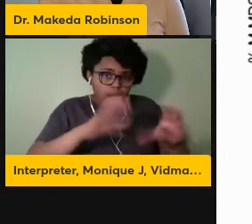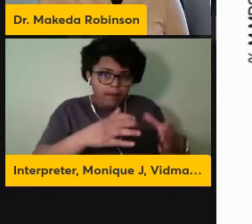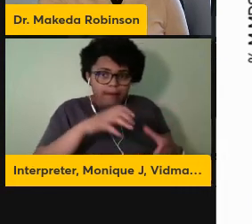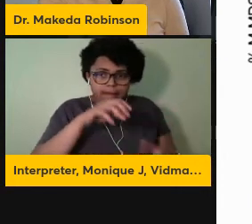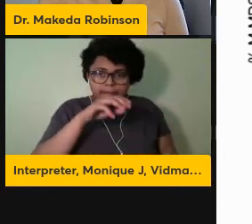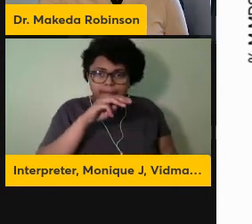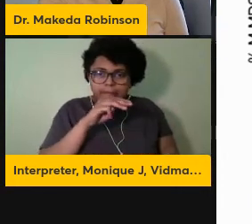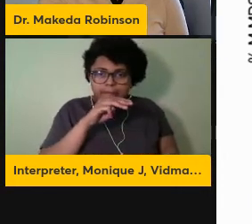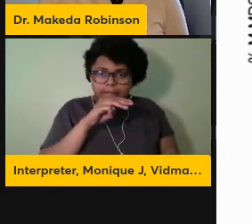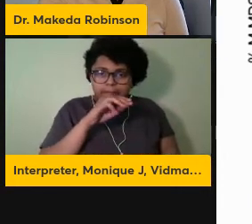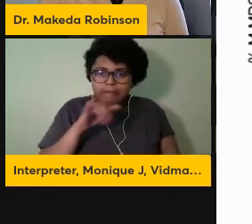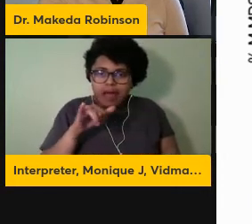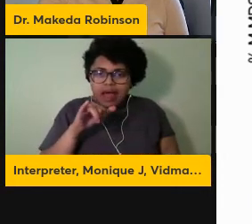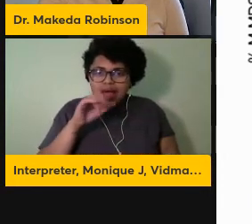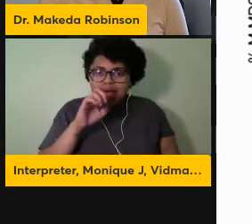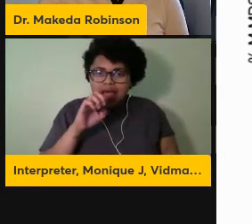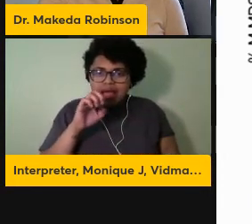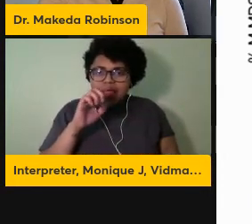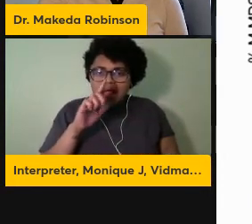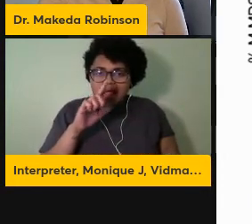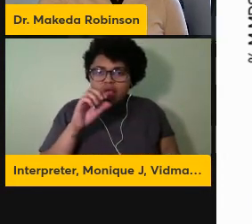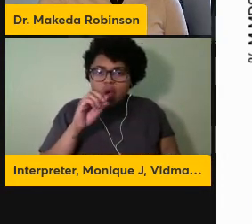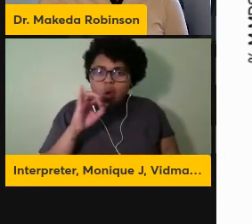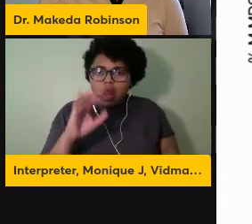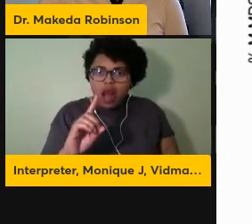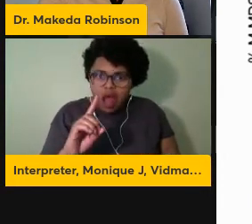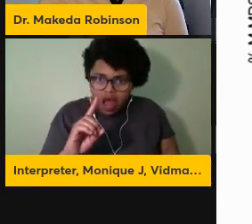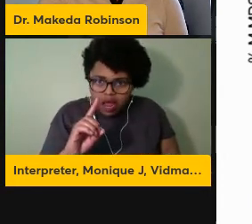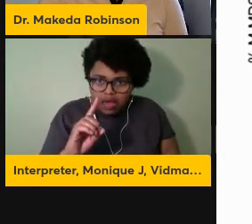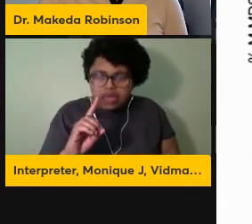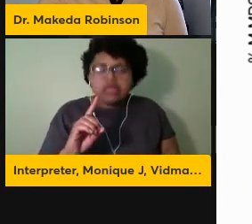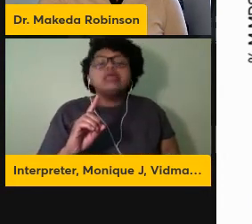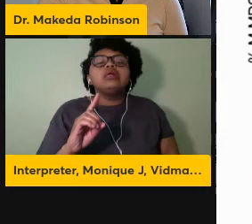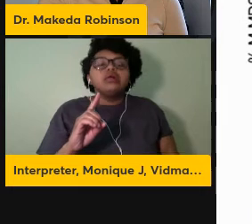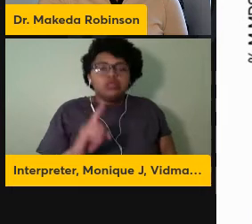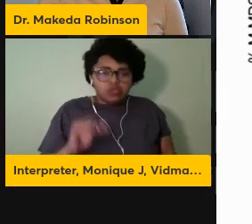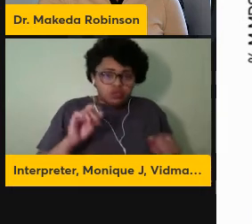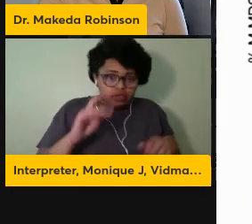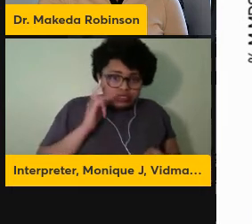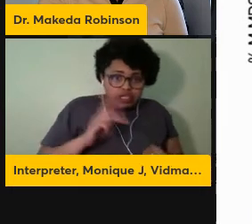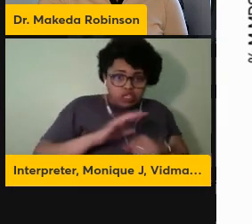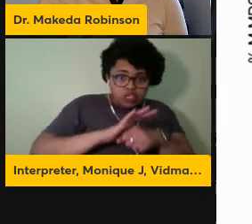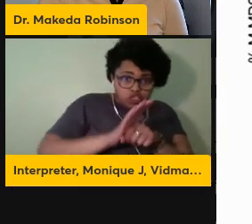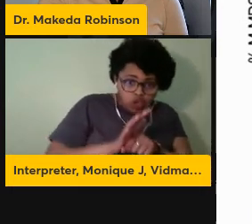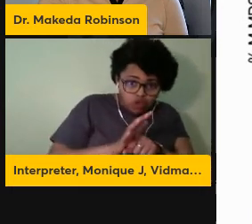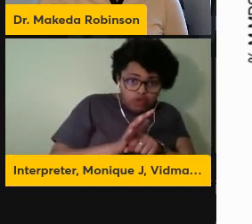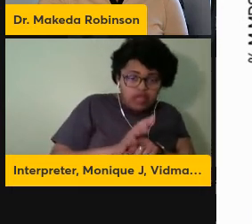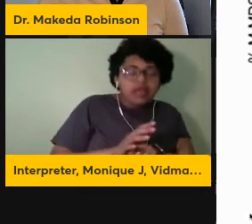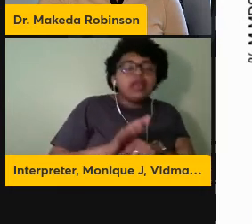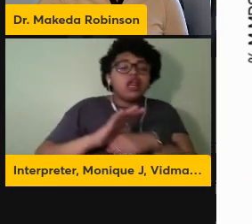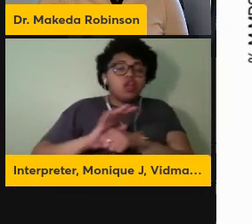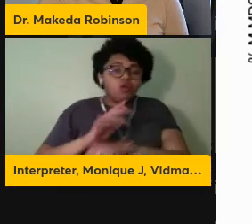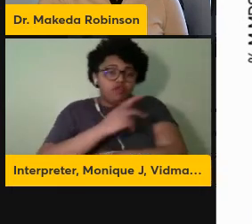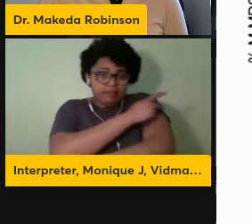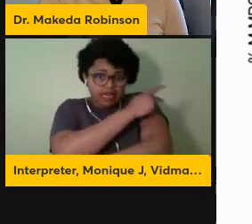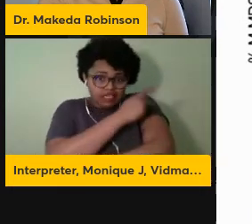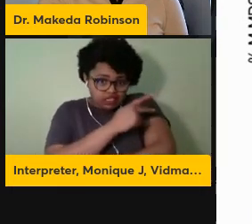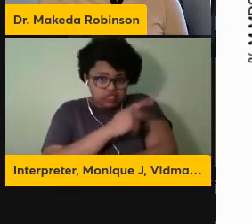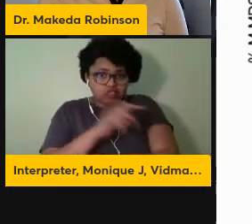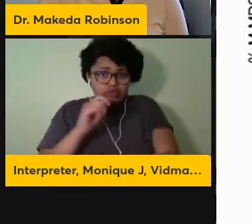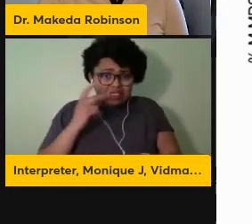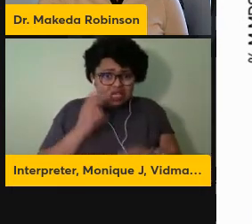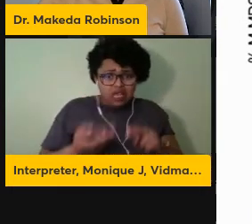found that in severe COVID patients and fatal COVID patients, there was an increased number of these cells compared to